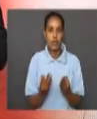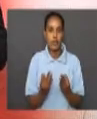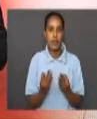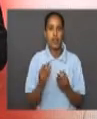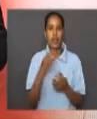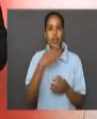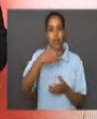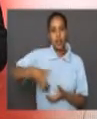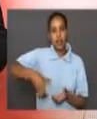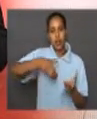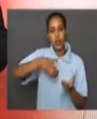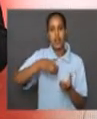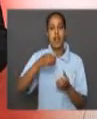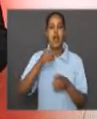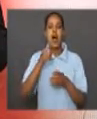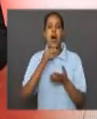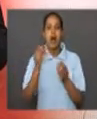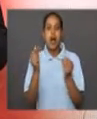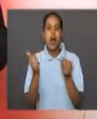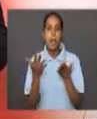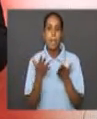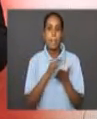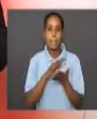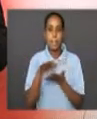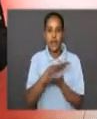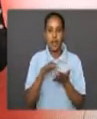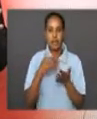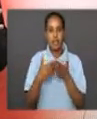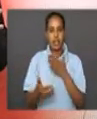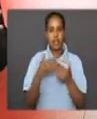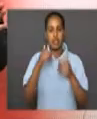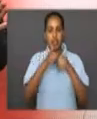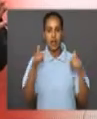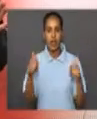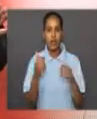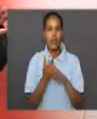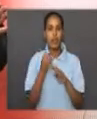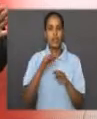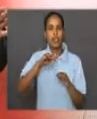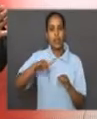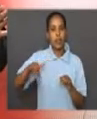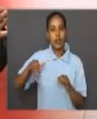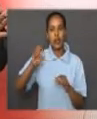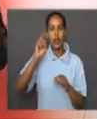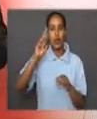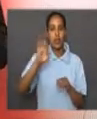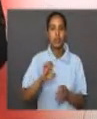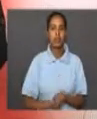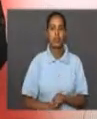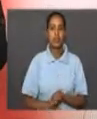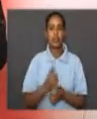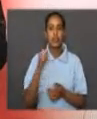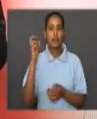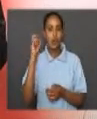a liquid amalgam. This is easily separated from the remaining ore.